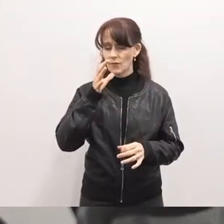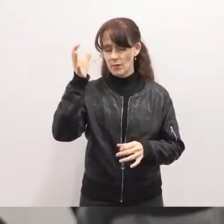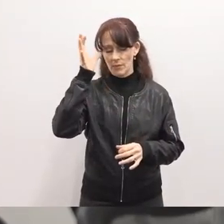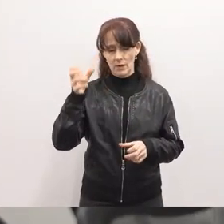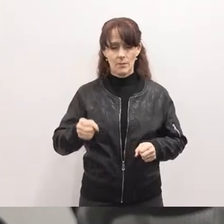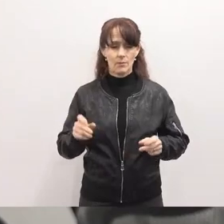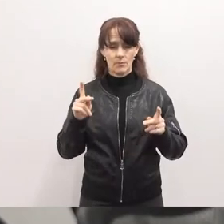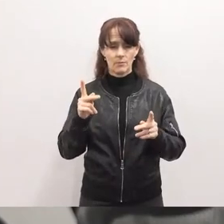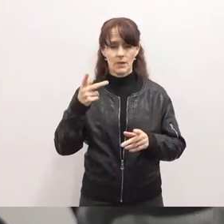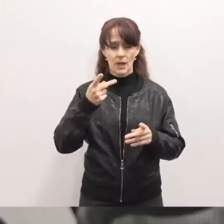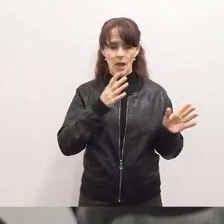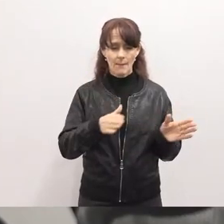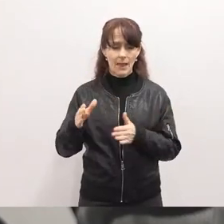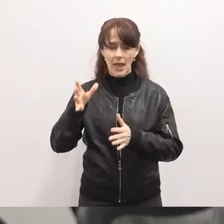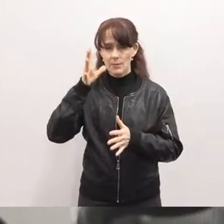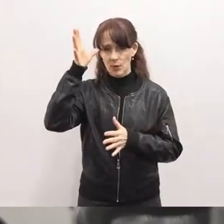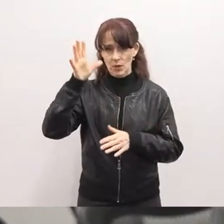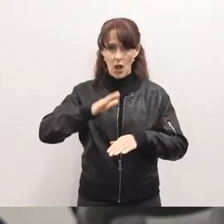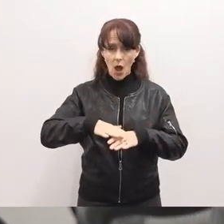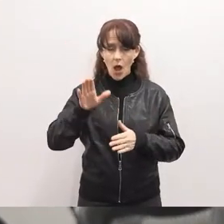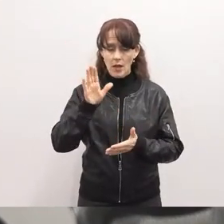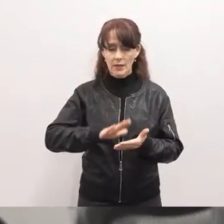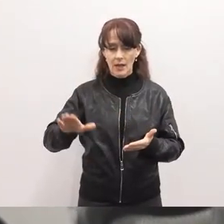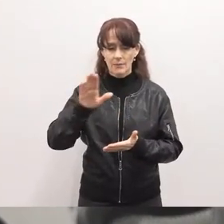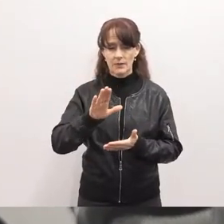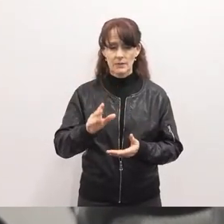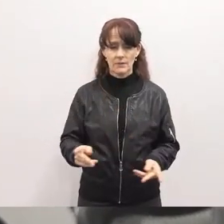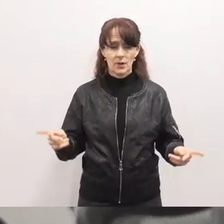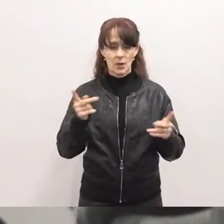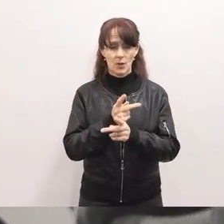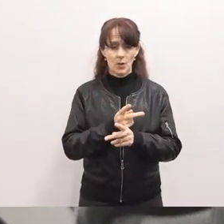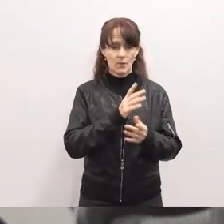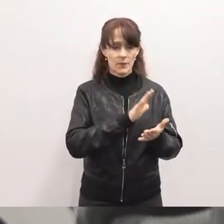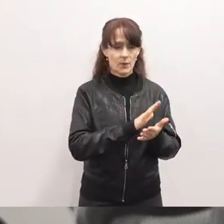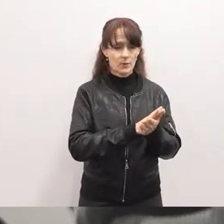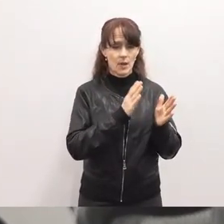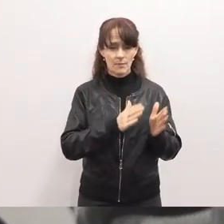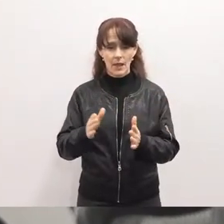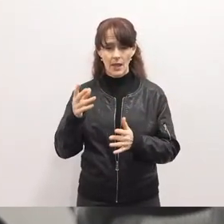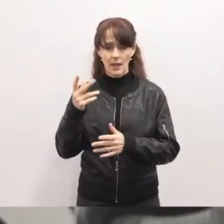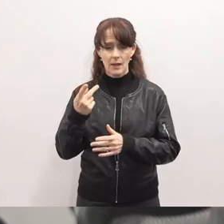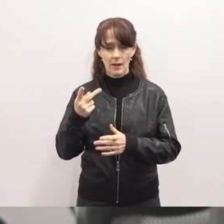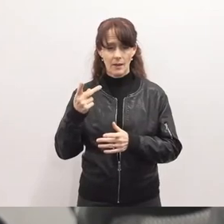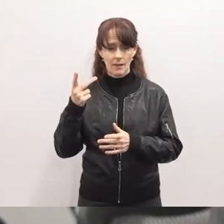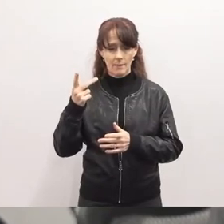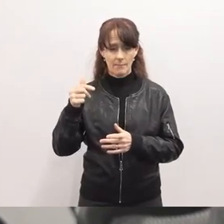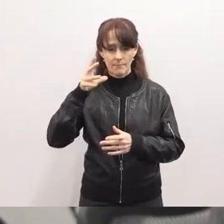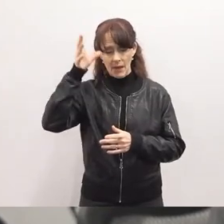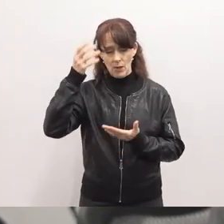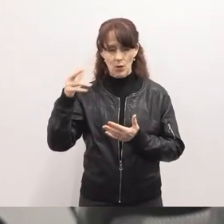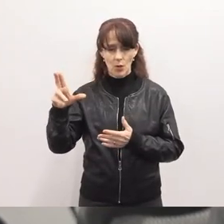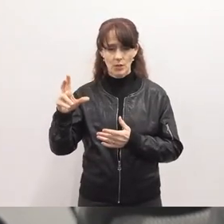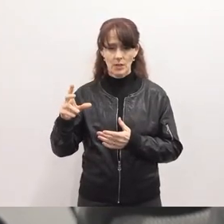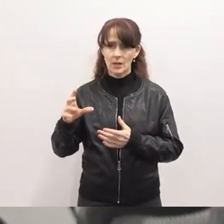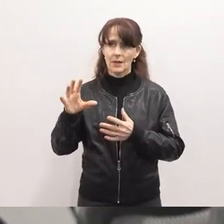okaying Planned Parenthood on their campuses. Even worse, the schools in Planned Parenthood are keeping the medicalization of their children away from